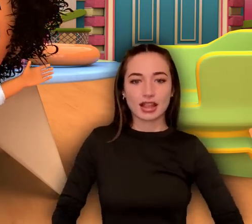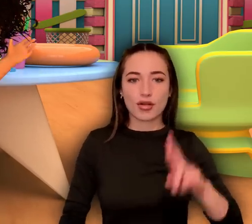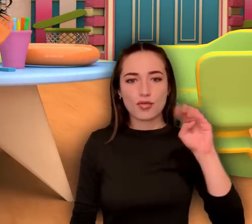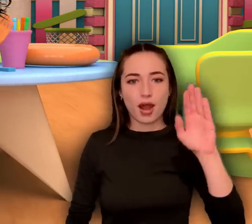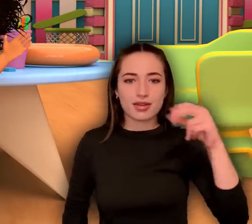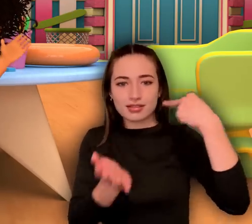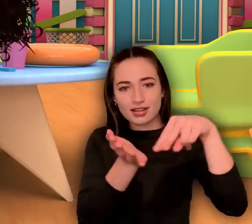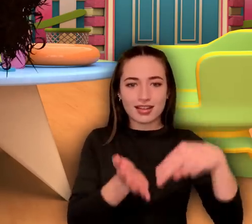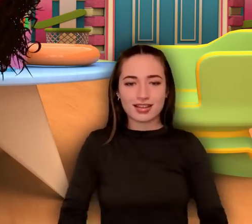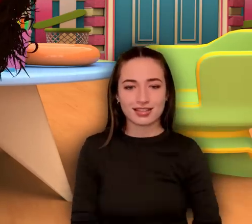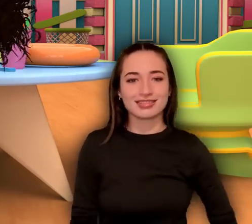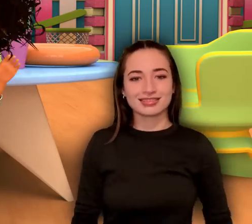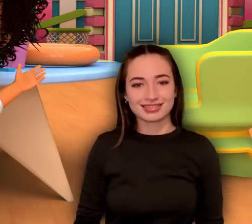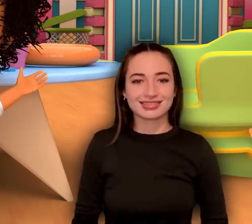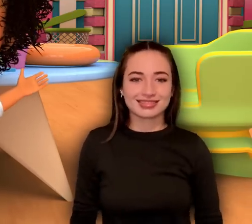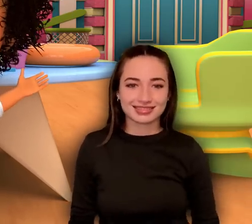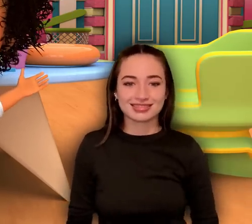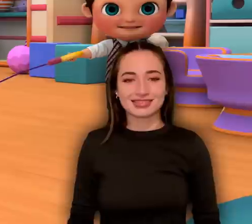it's a Rumba dance